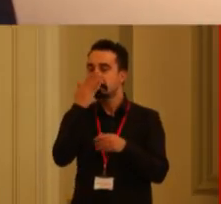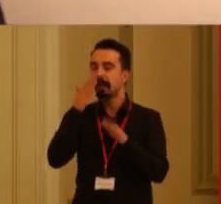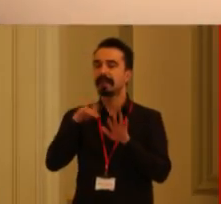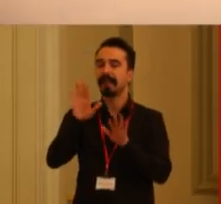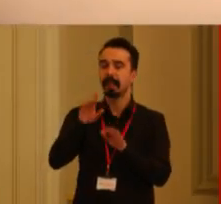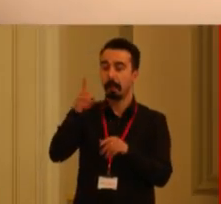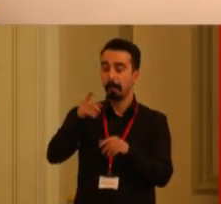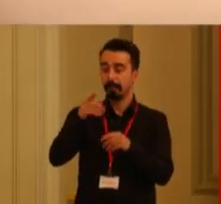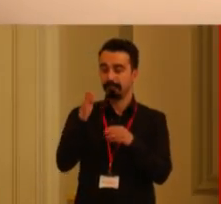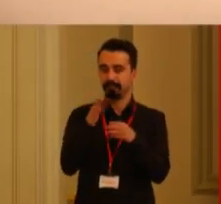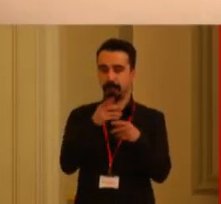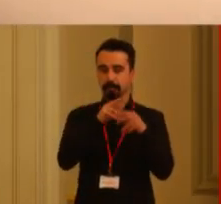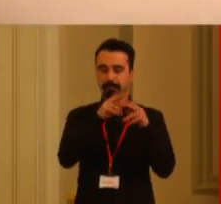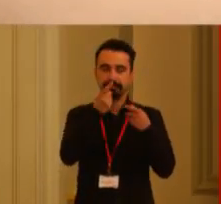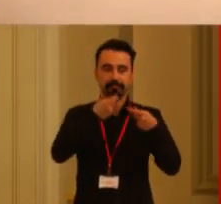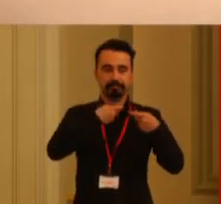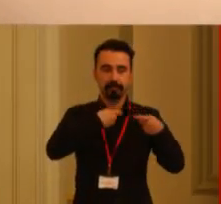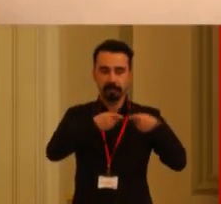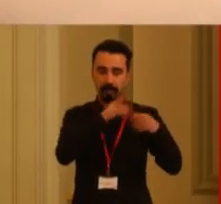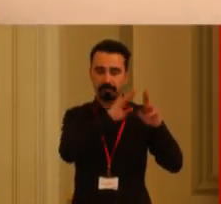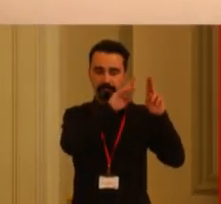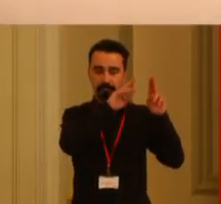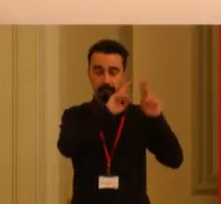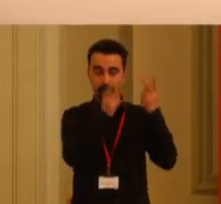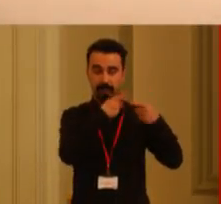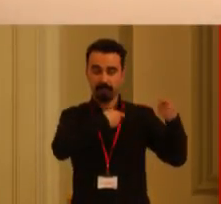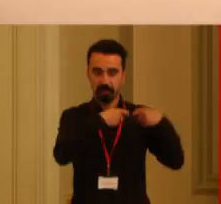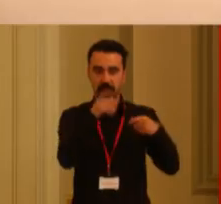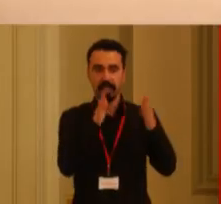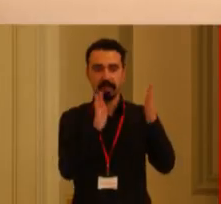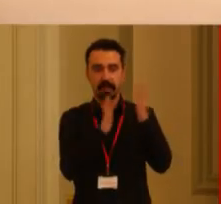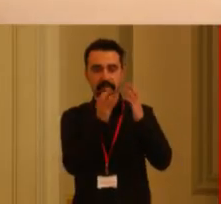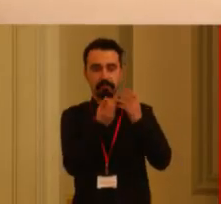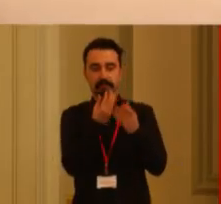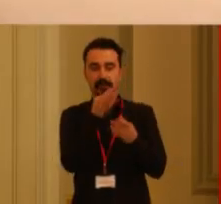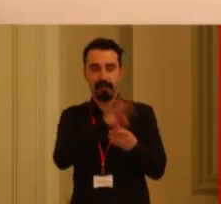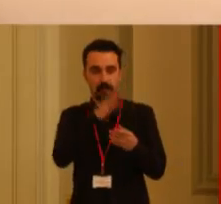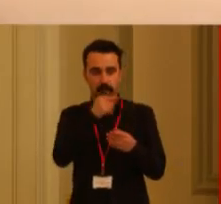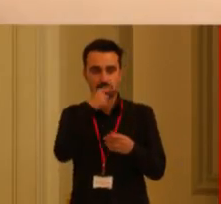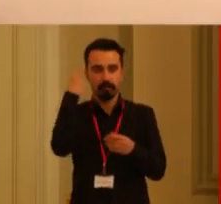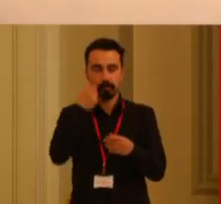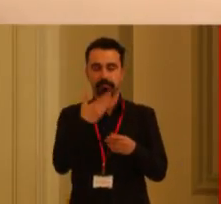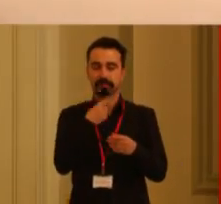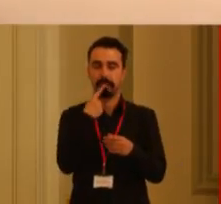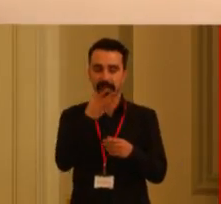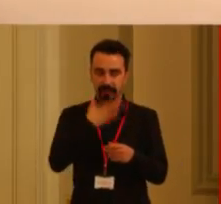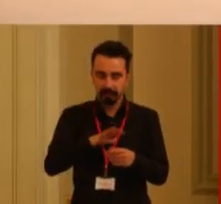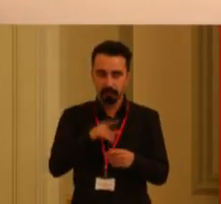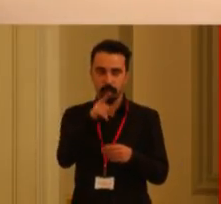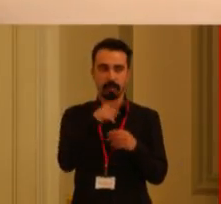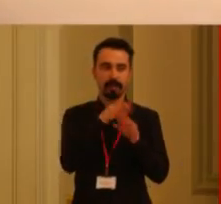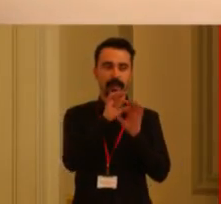without. It's not what the young expected. It's more like what the market expected. And big